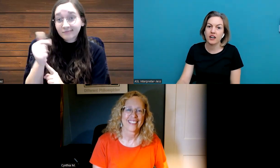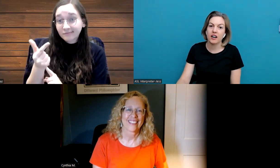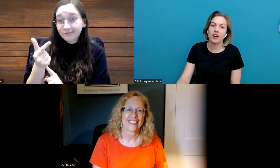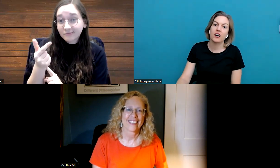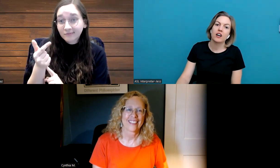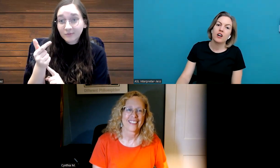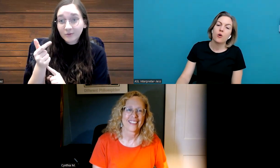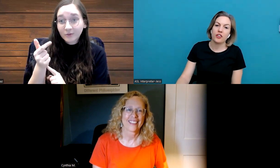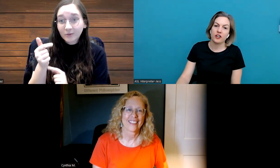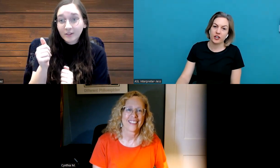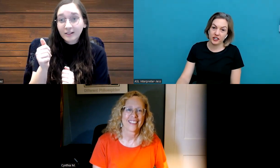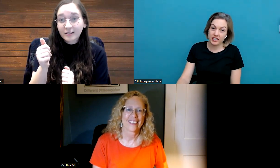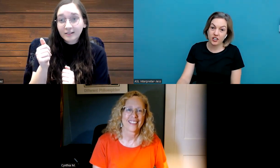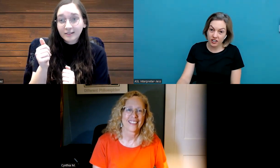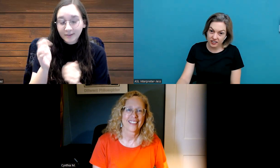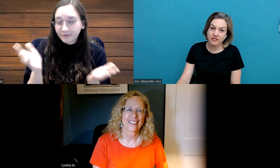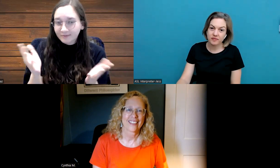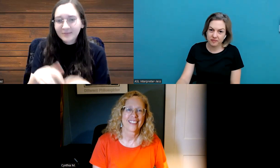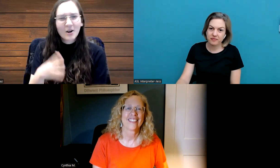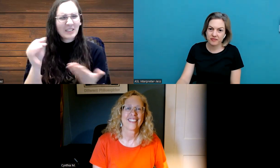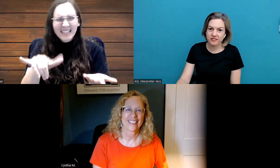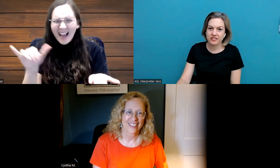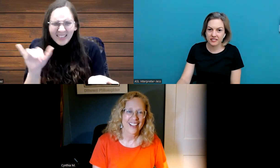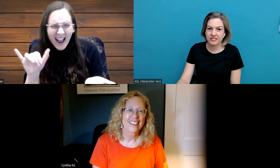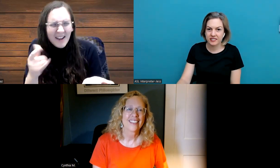life with her hearing dog,